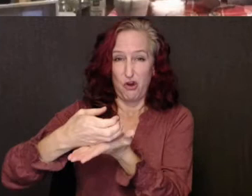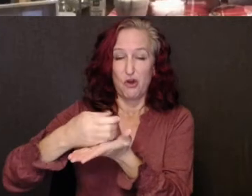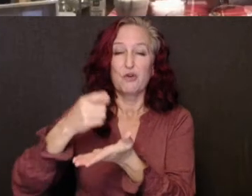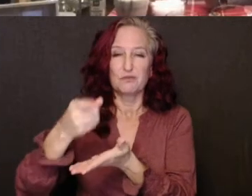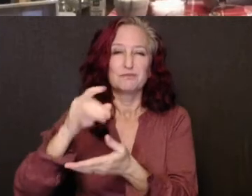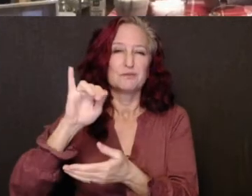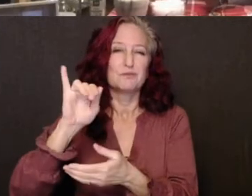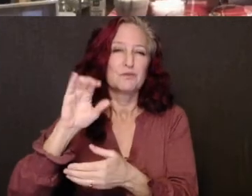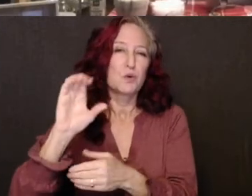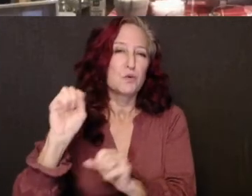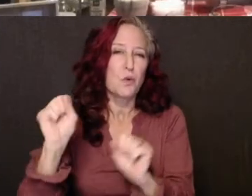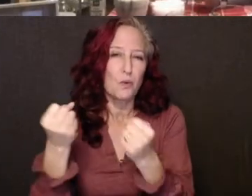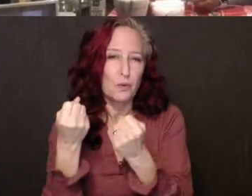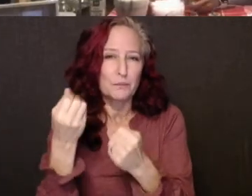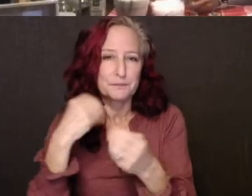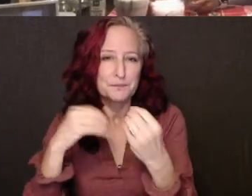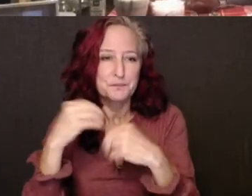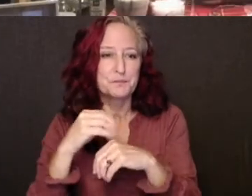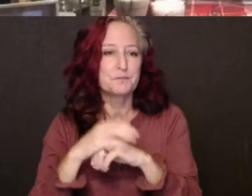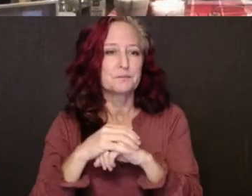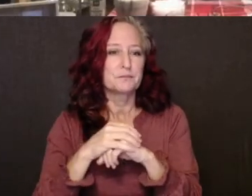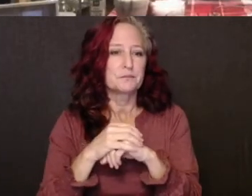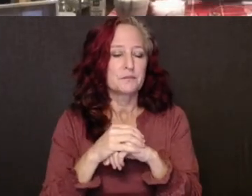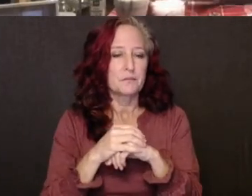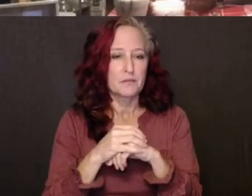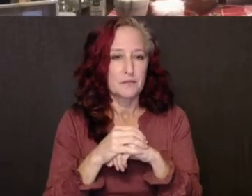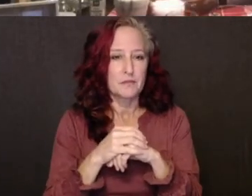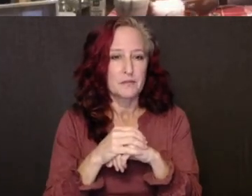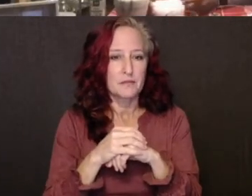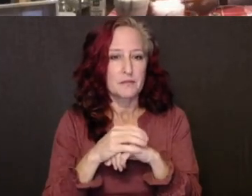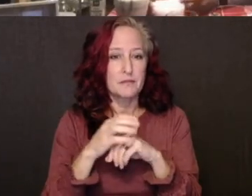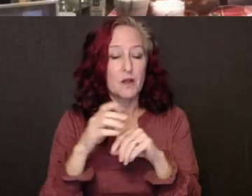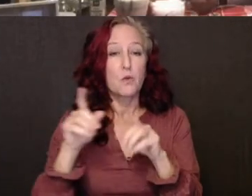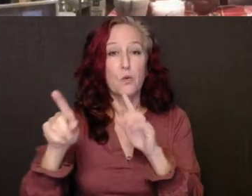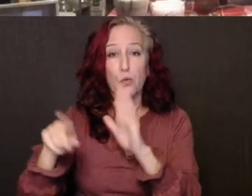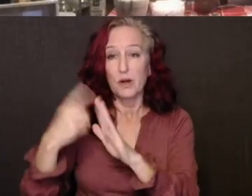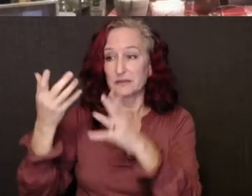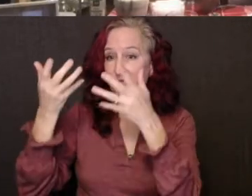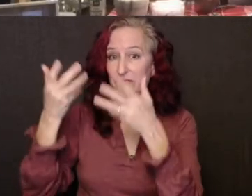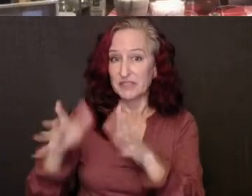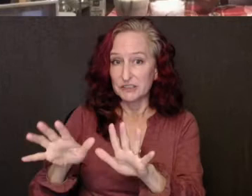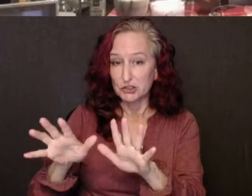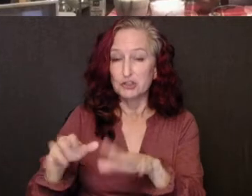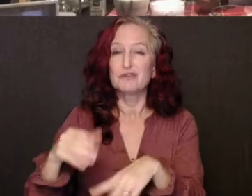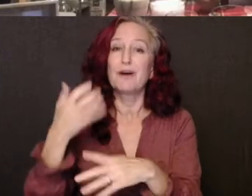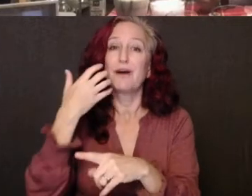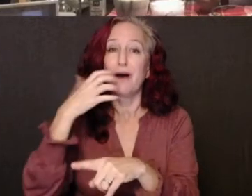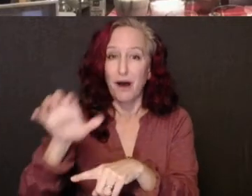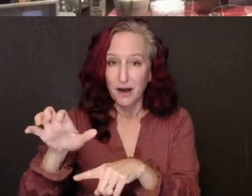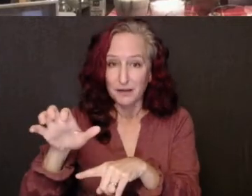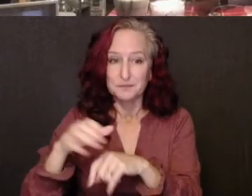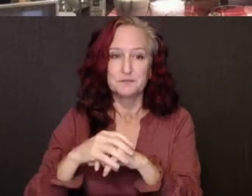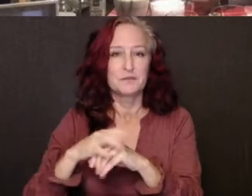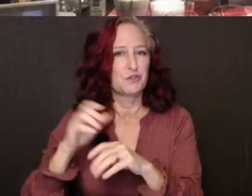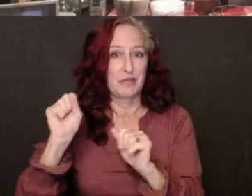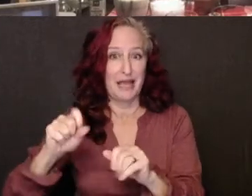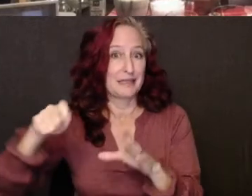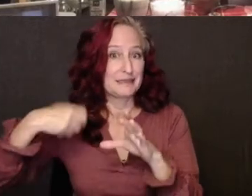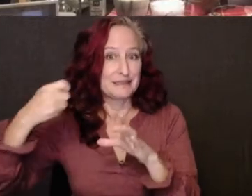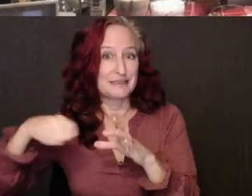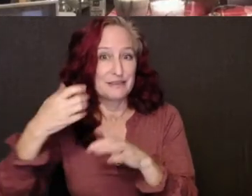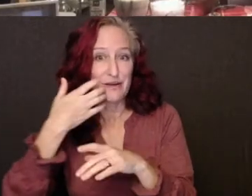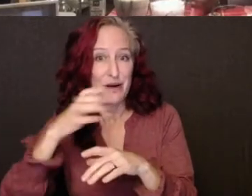to the traditional recipe, which is like 1 or 2 tweaks, and we'll walk through that. So it's a really delicious, like